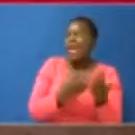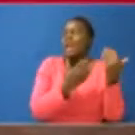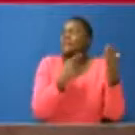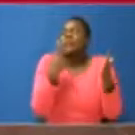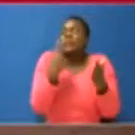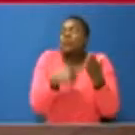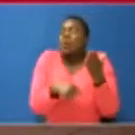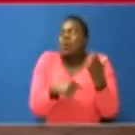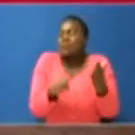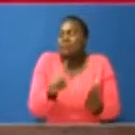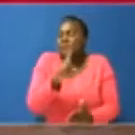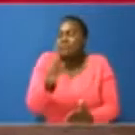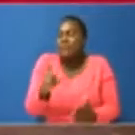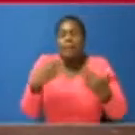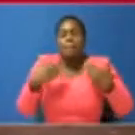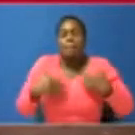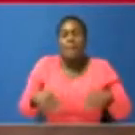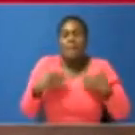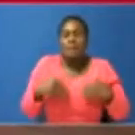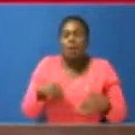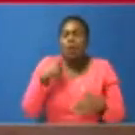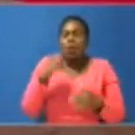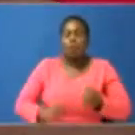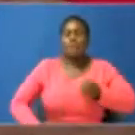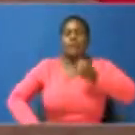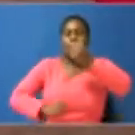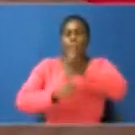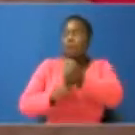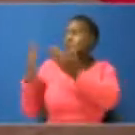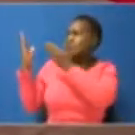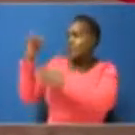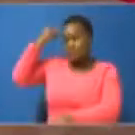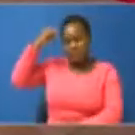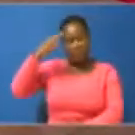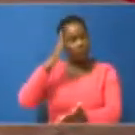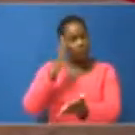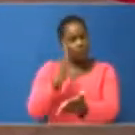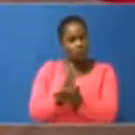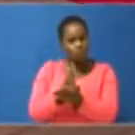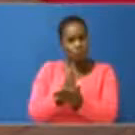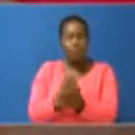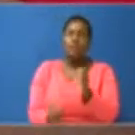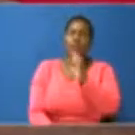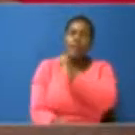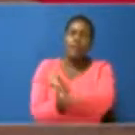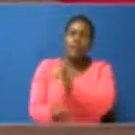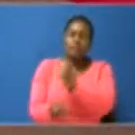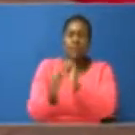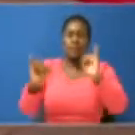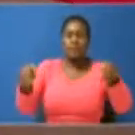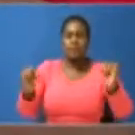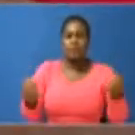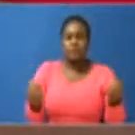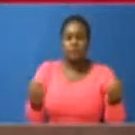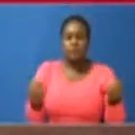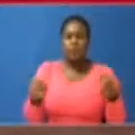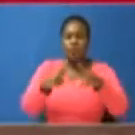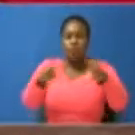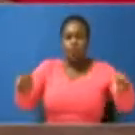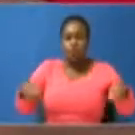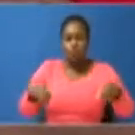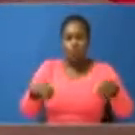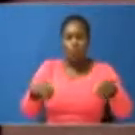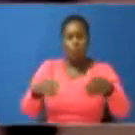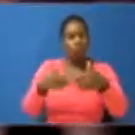expectations as the people behind this initiative absolutely laila breaking the newsroom boundaries today uh